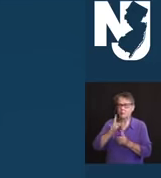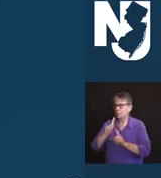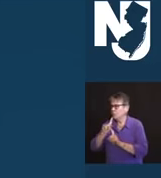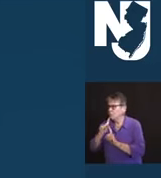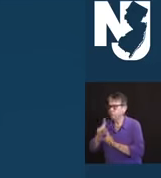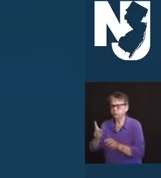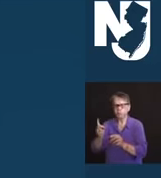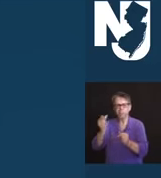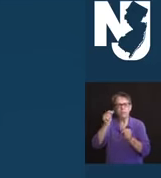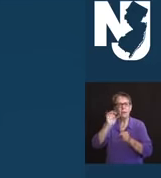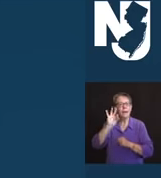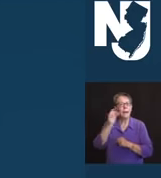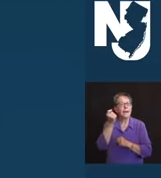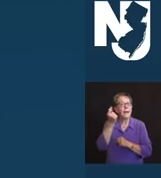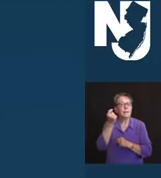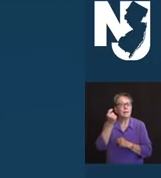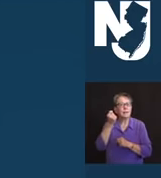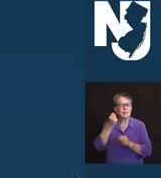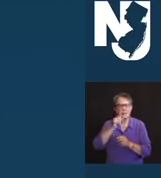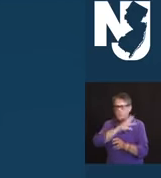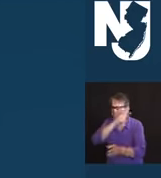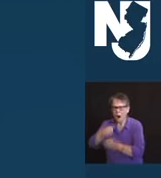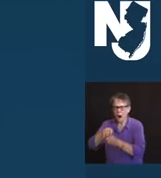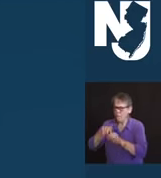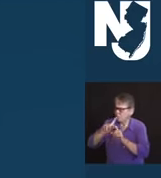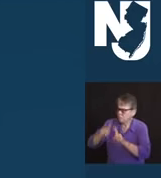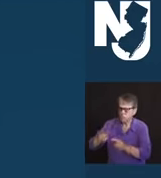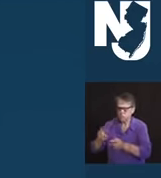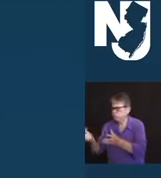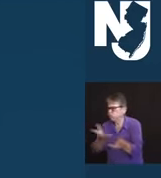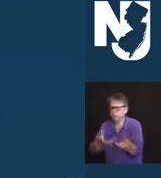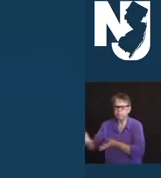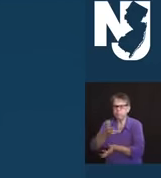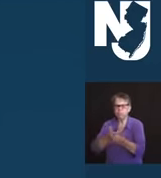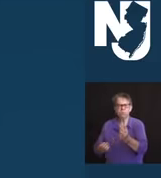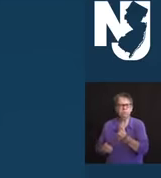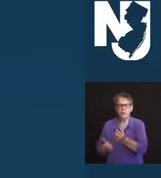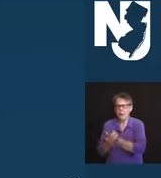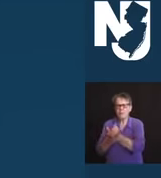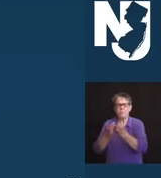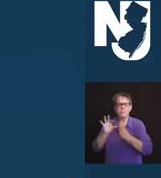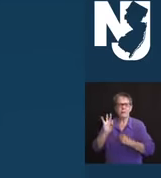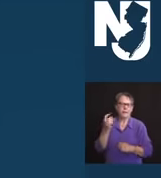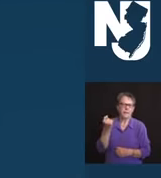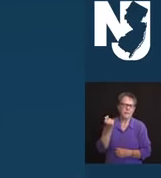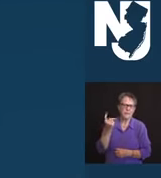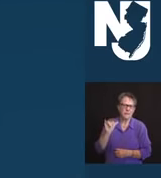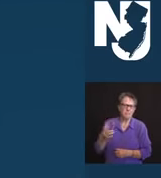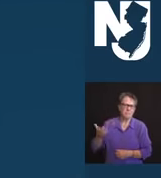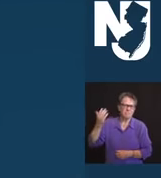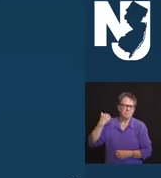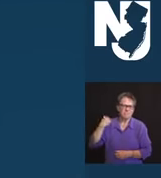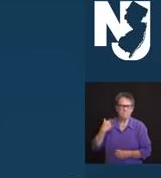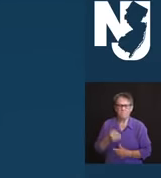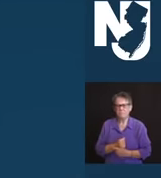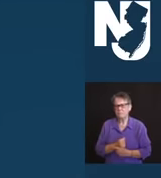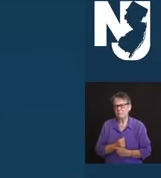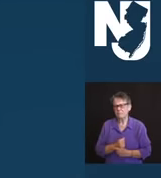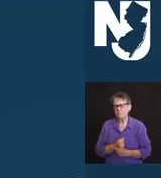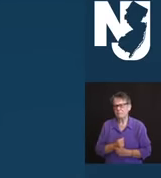served as the company's assistant chief from 2007 until 2019, and was recognized as Passaic Valley